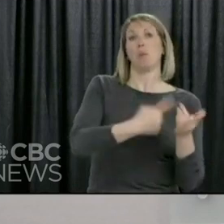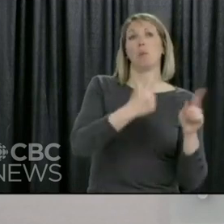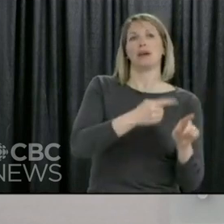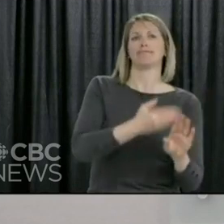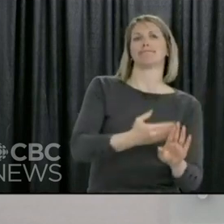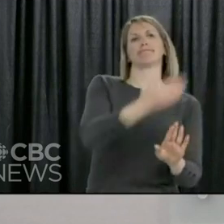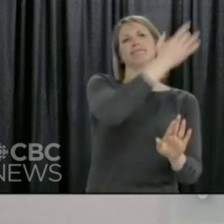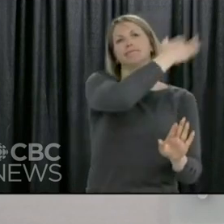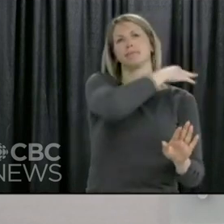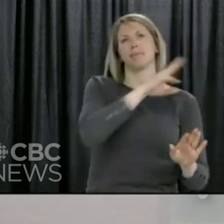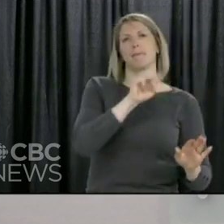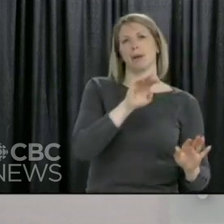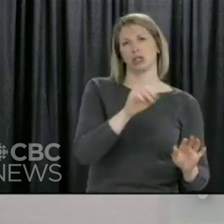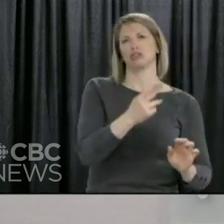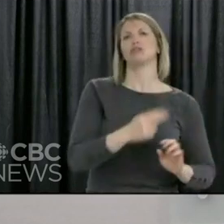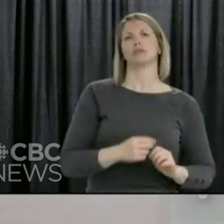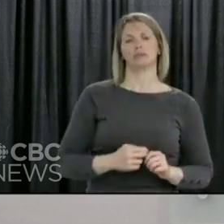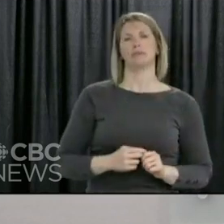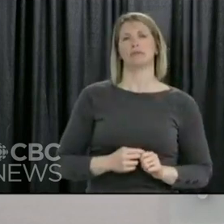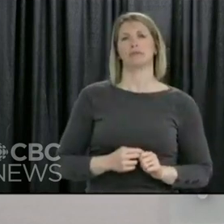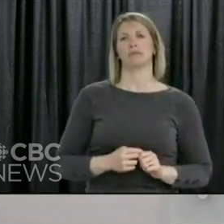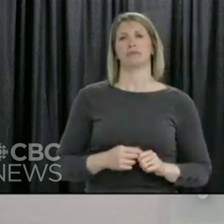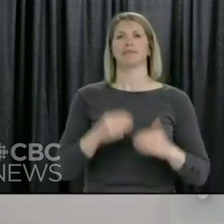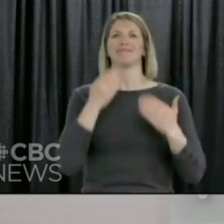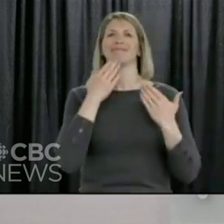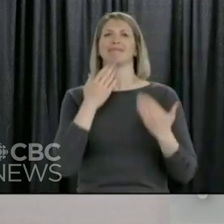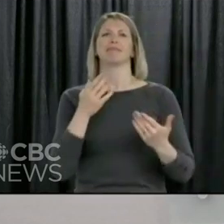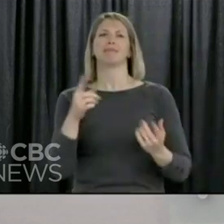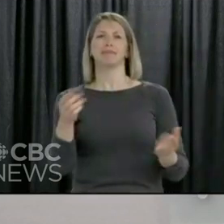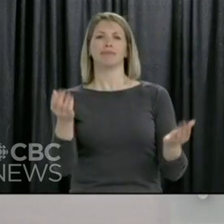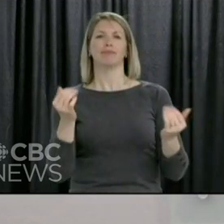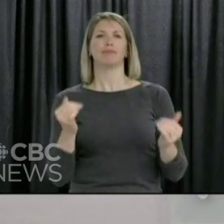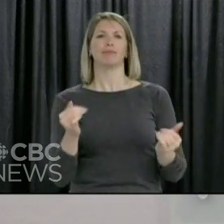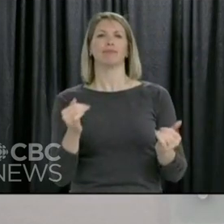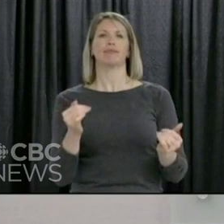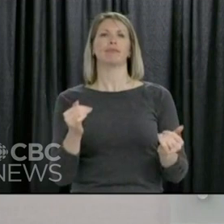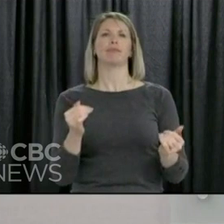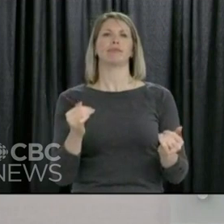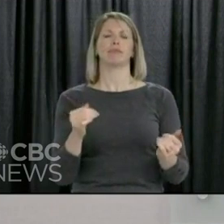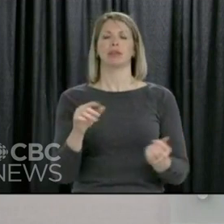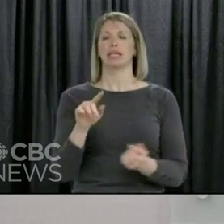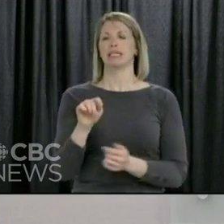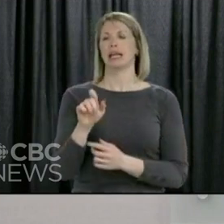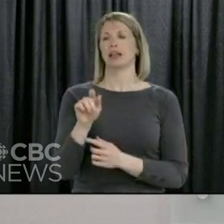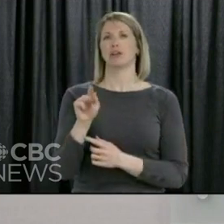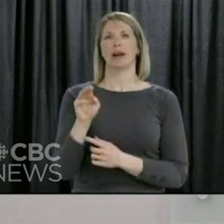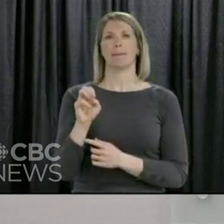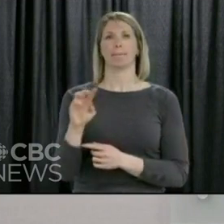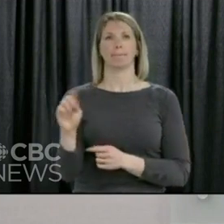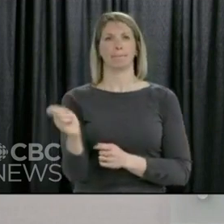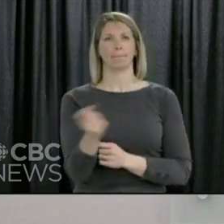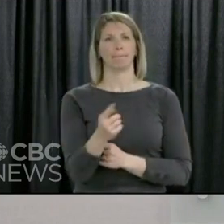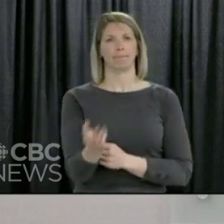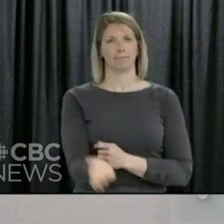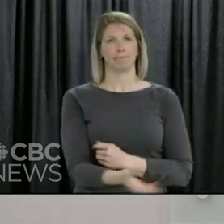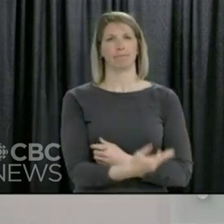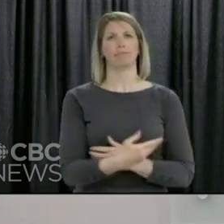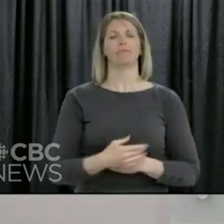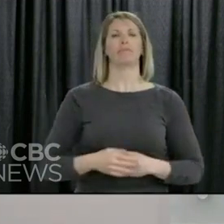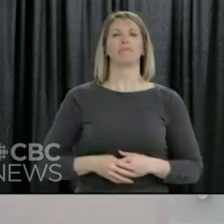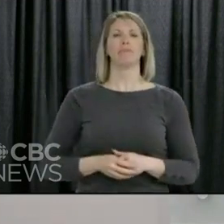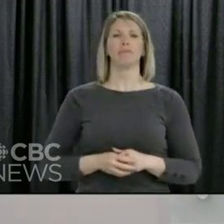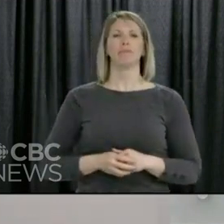Thank you. Our next question? Our next question is from Peter Jackson. Please go ahead. Your line is now open.